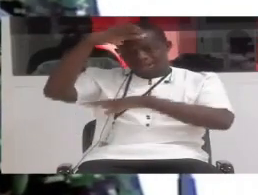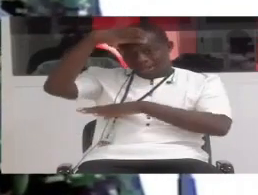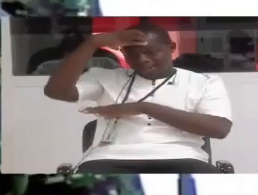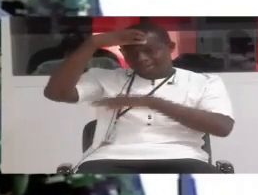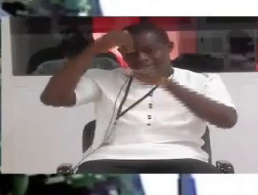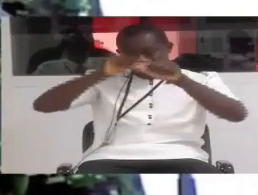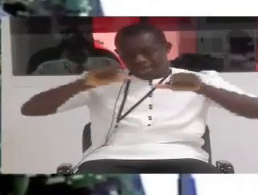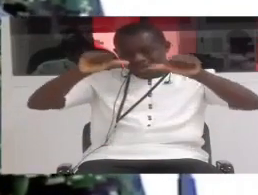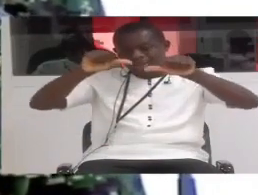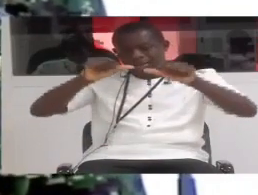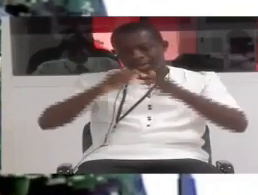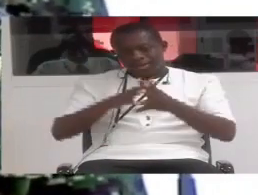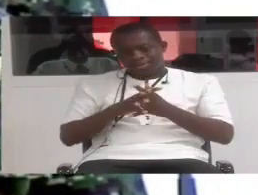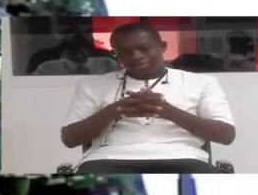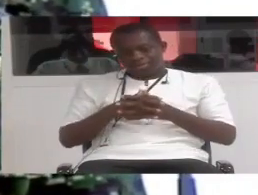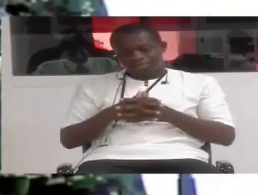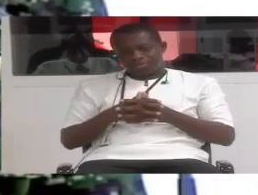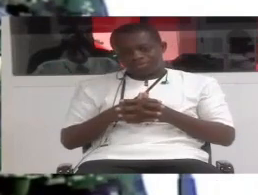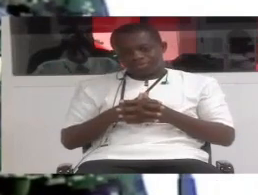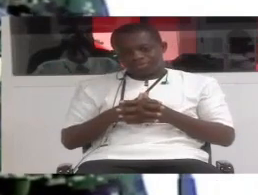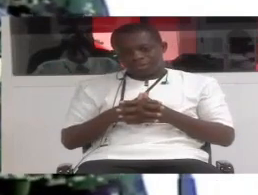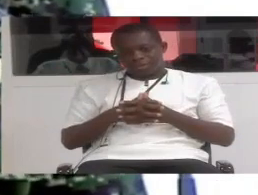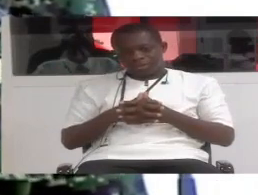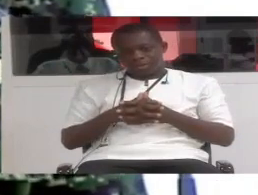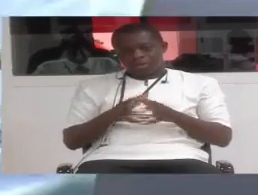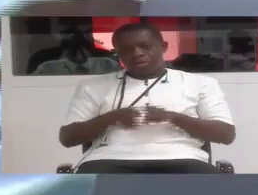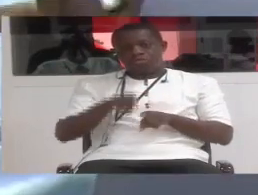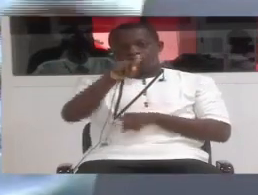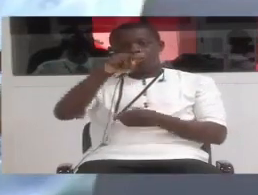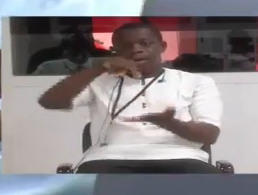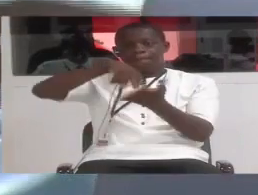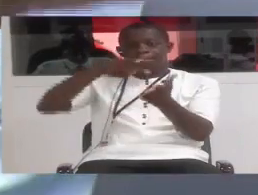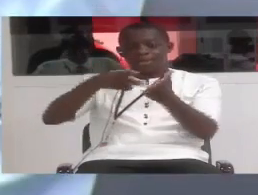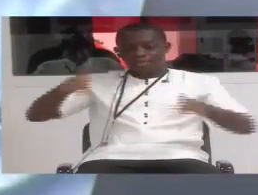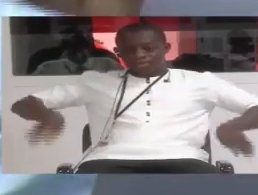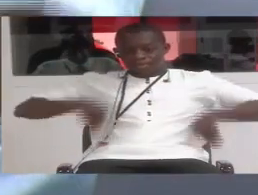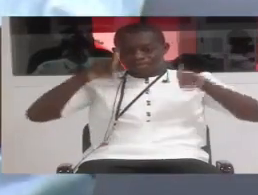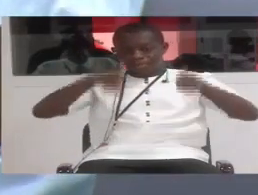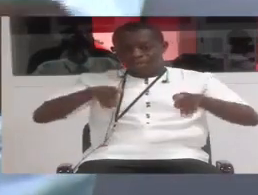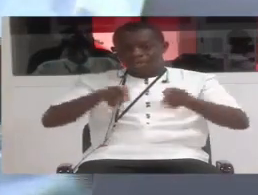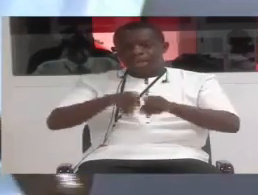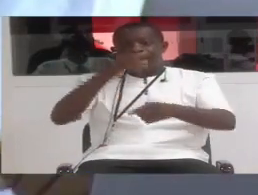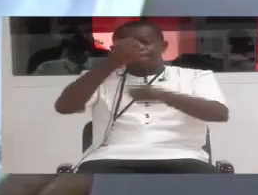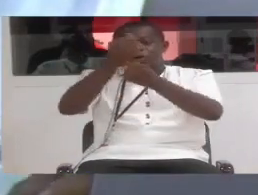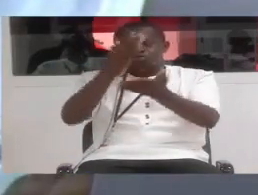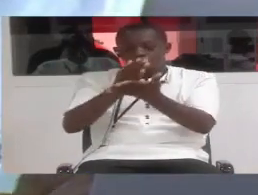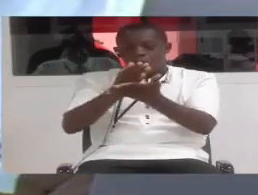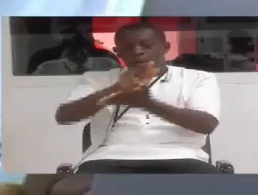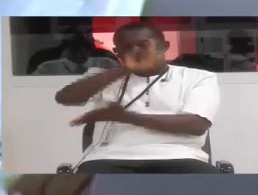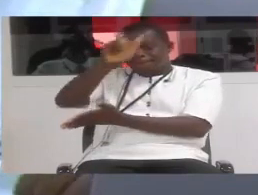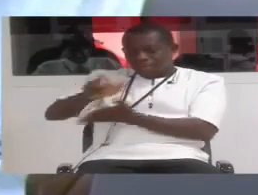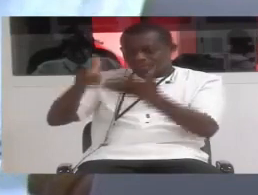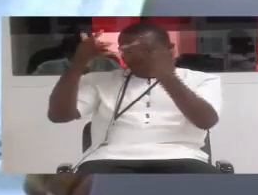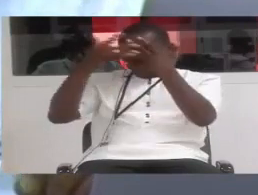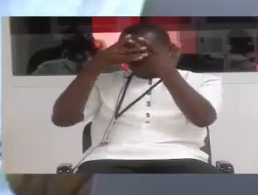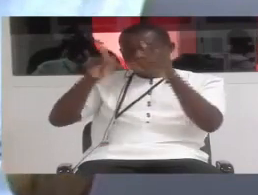hands, those holding the legs, and those holding the head. But you mean those they participated in restraining the victims?